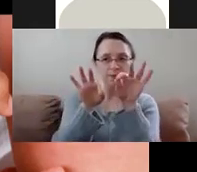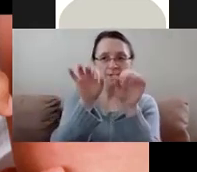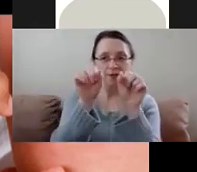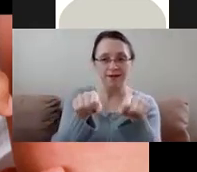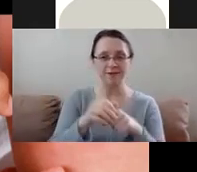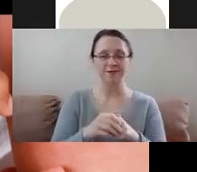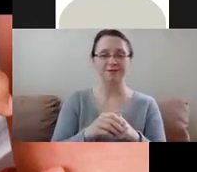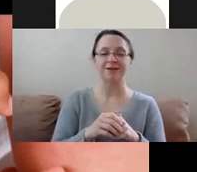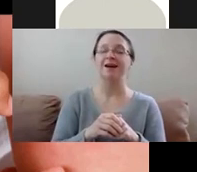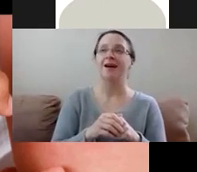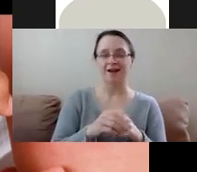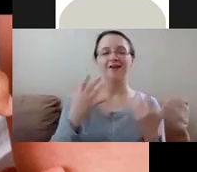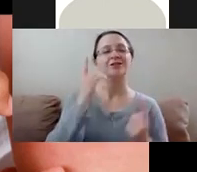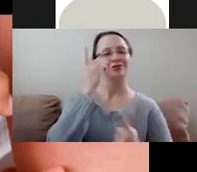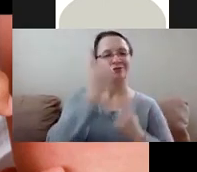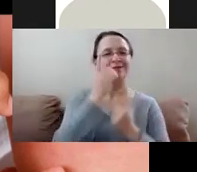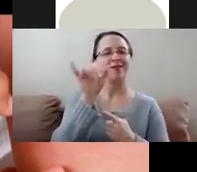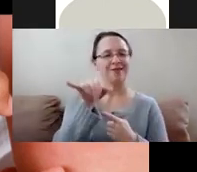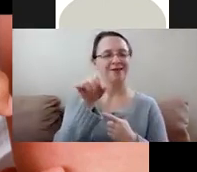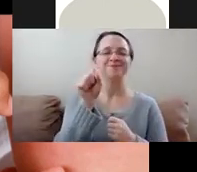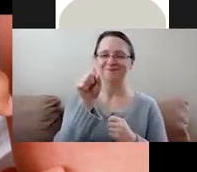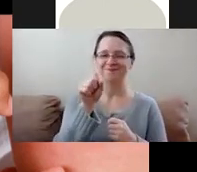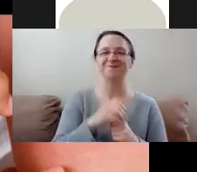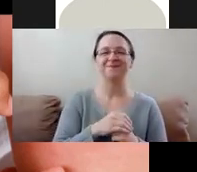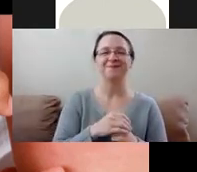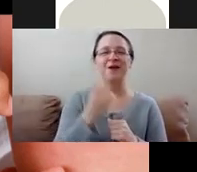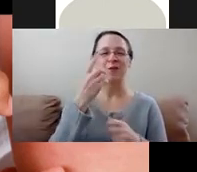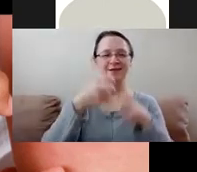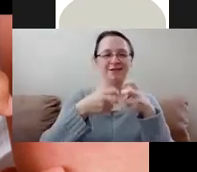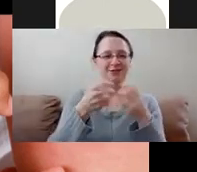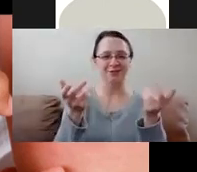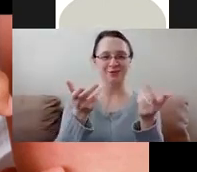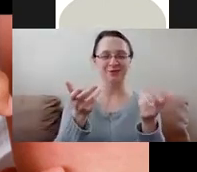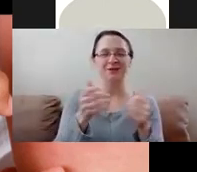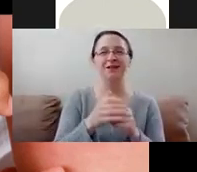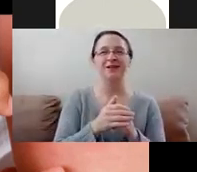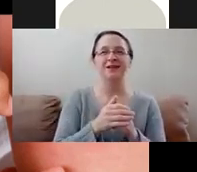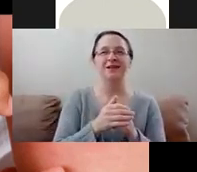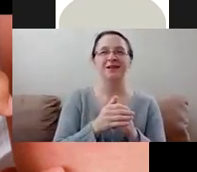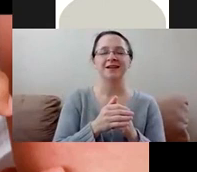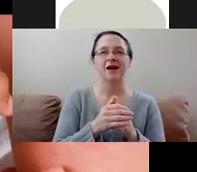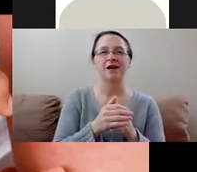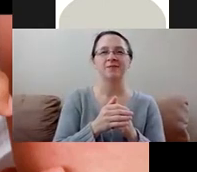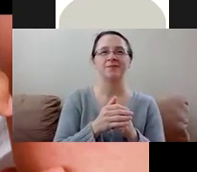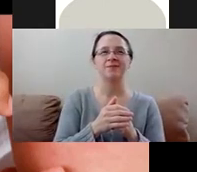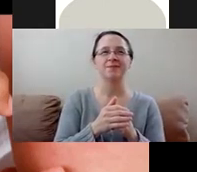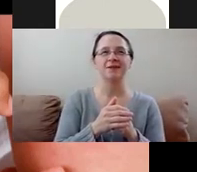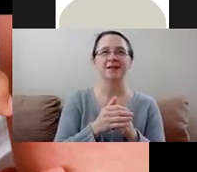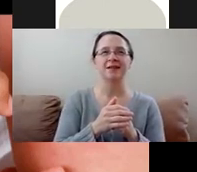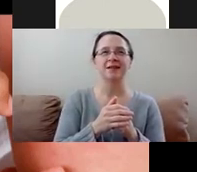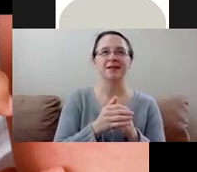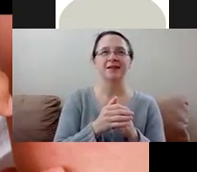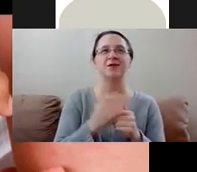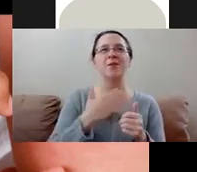Yes, I did. So one of the issues is that my team, like the answer that I got from my